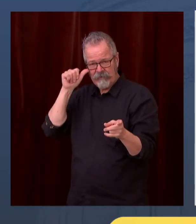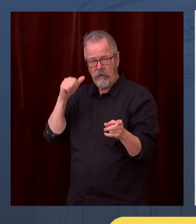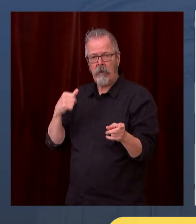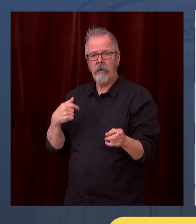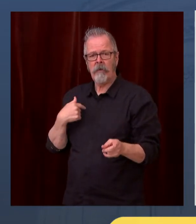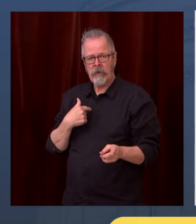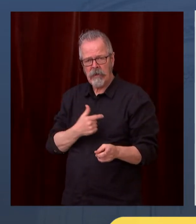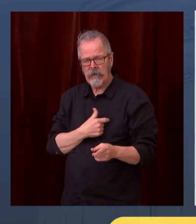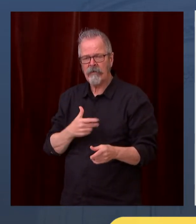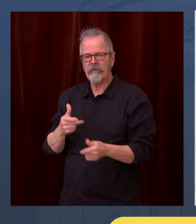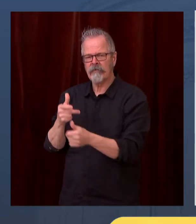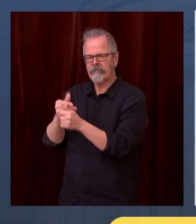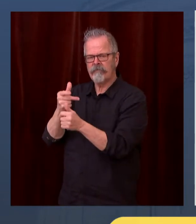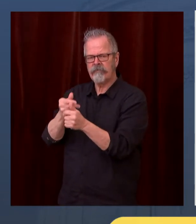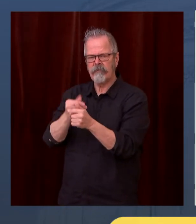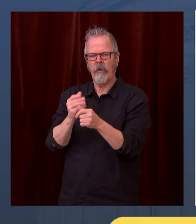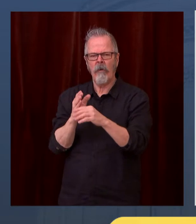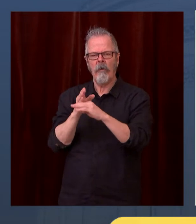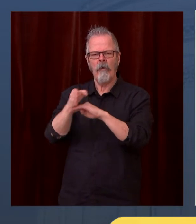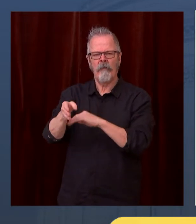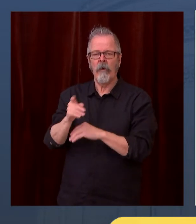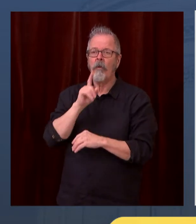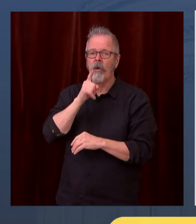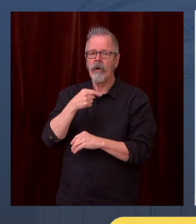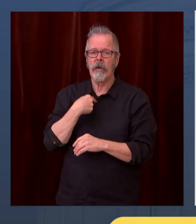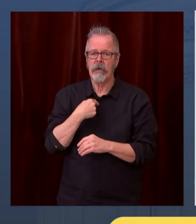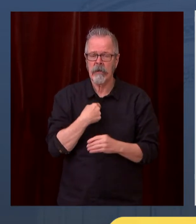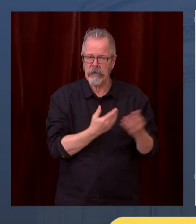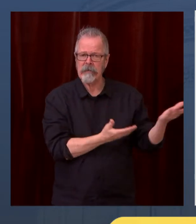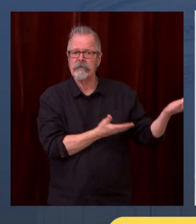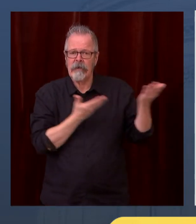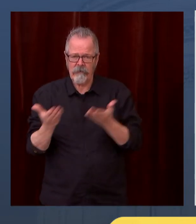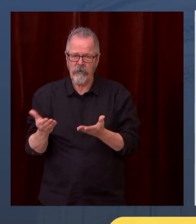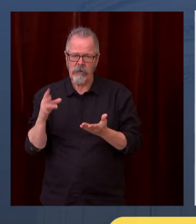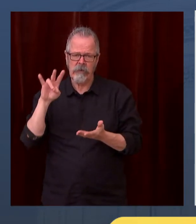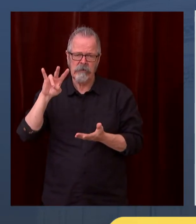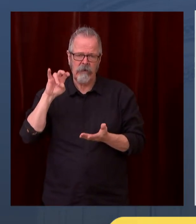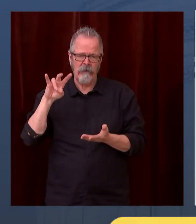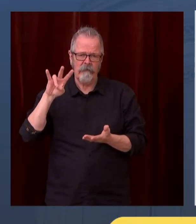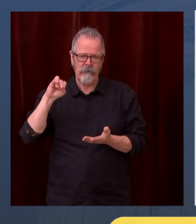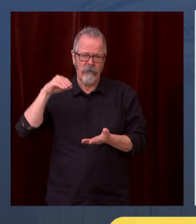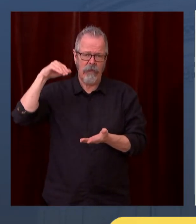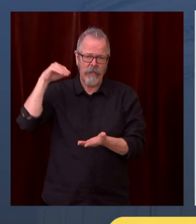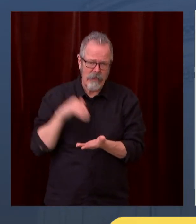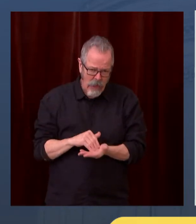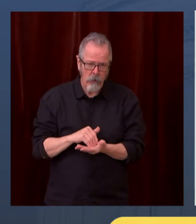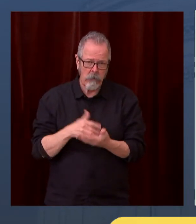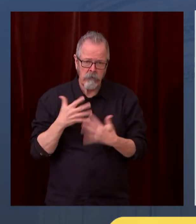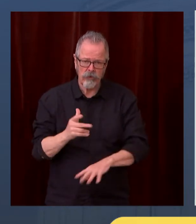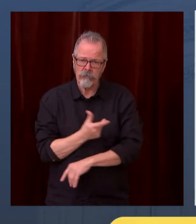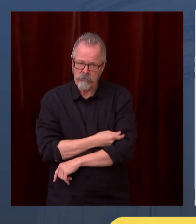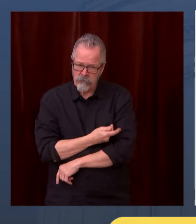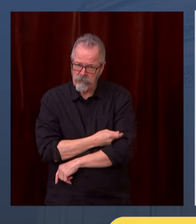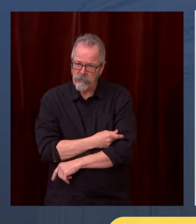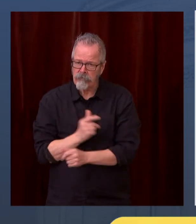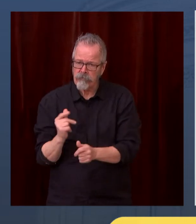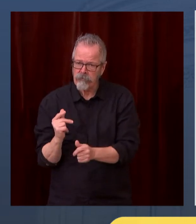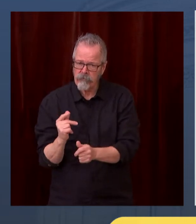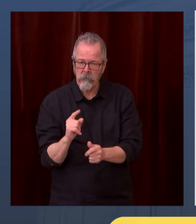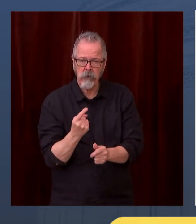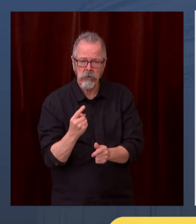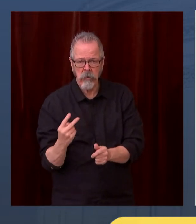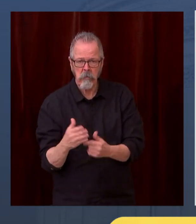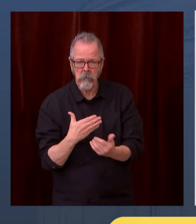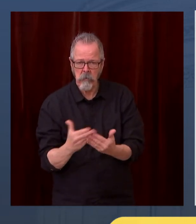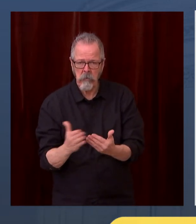over 700. We have delivered over and administered over 770,000 vaccines in the